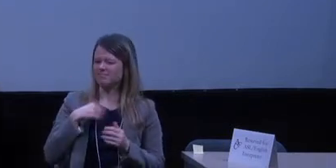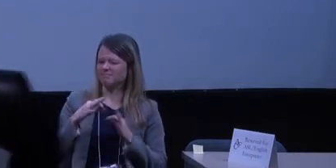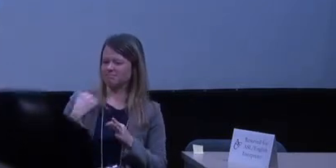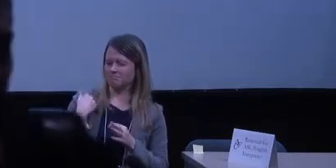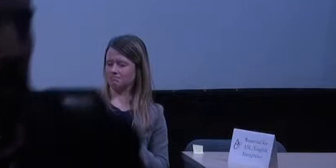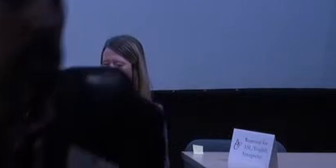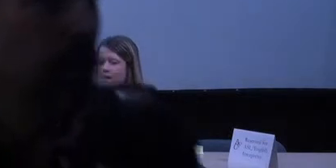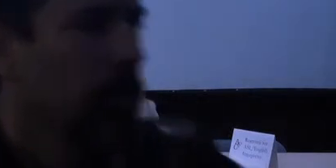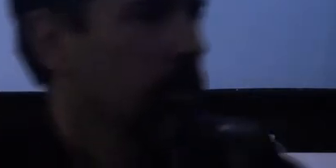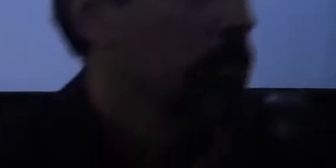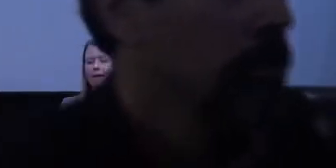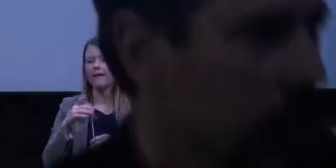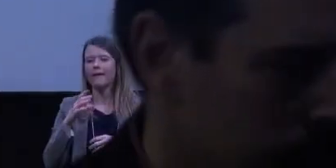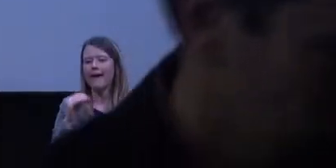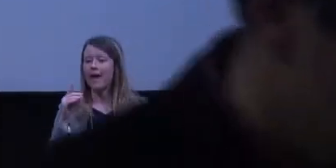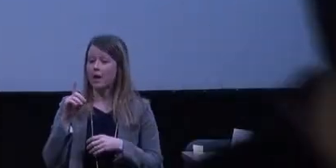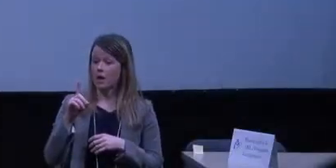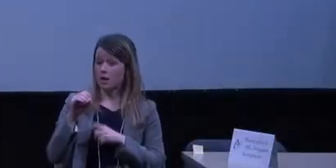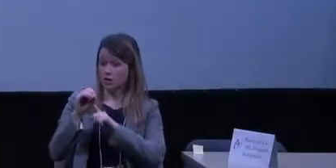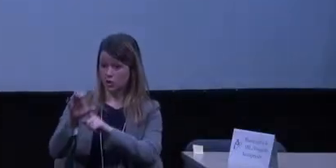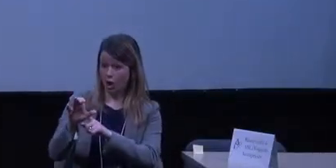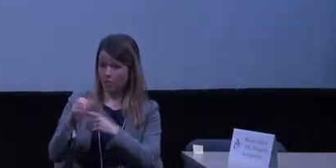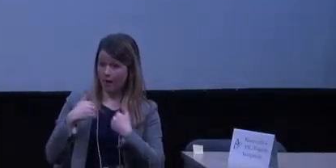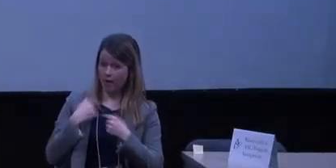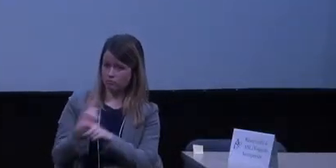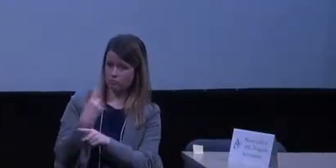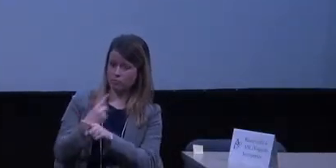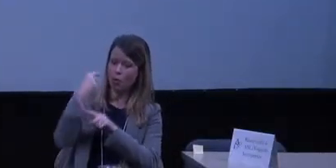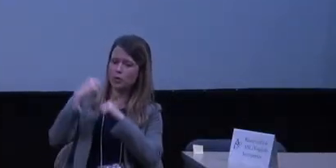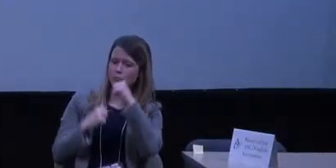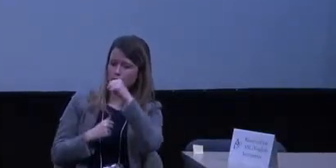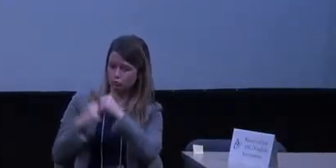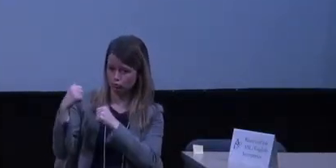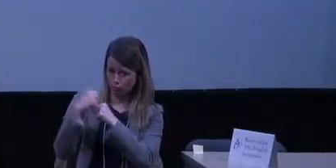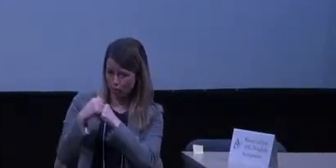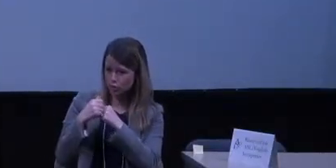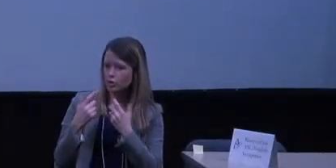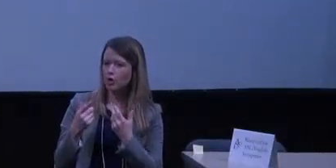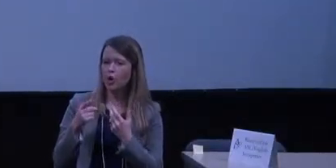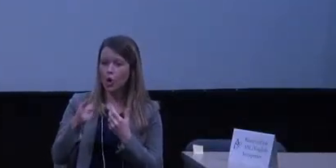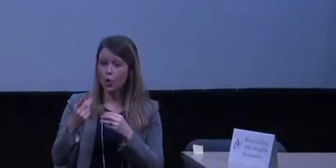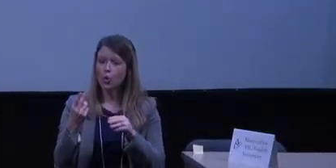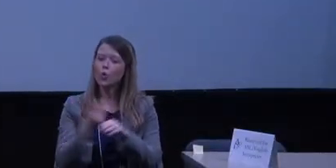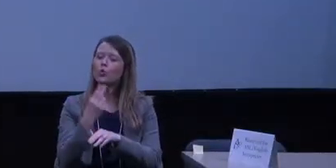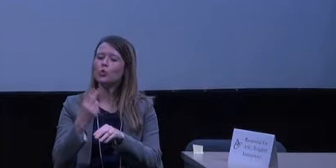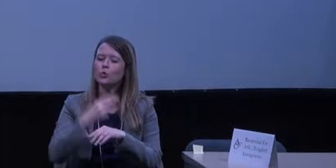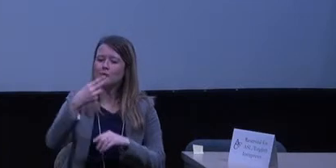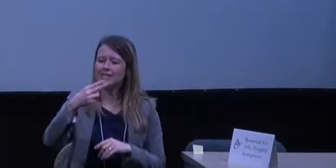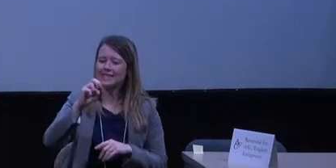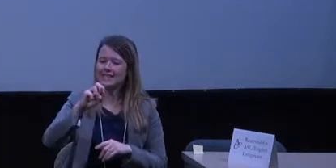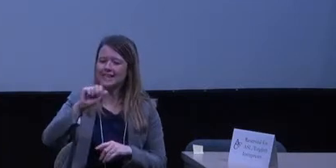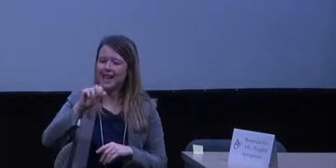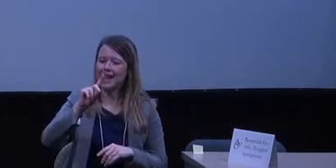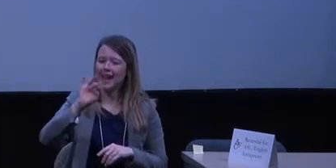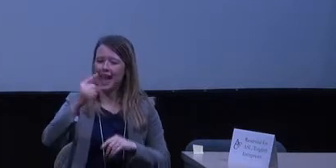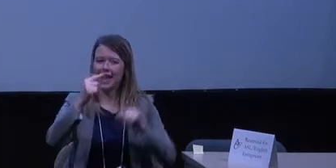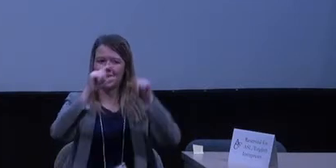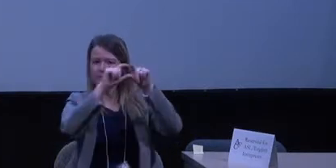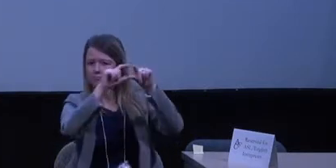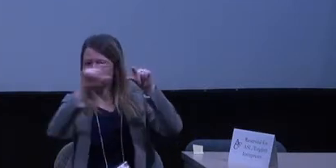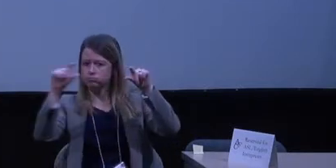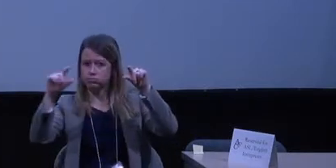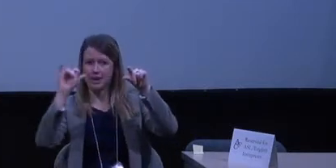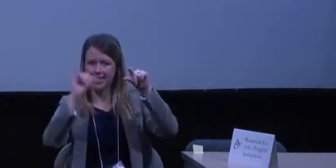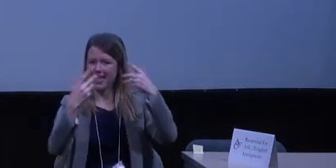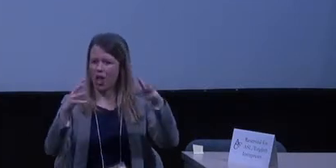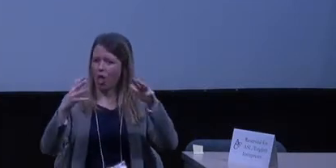my document have structure to it? Are you guys utilizing the headings that are built in within